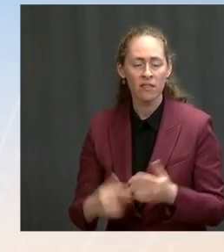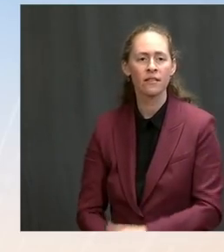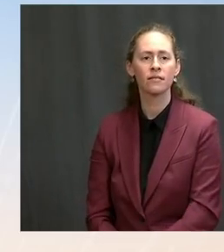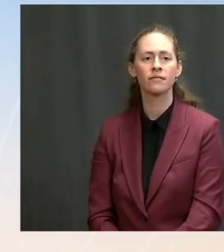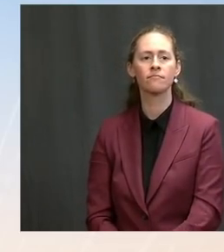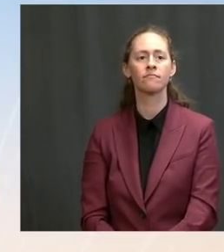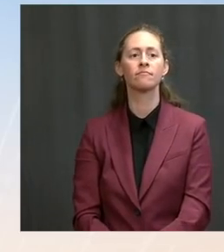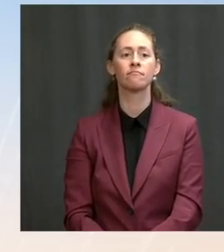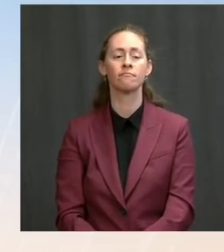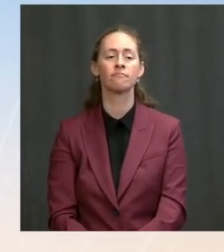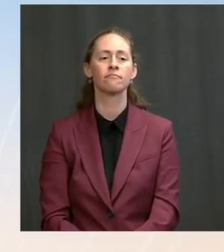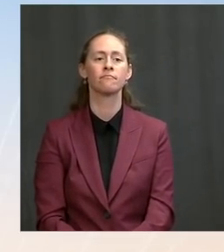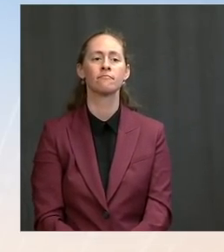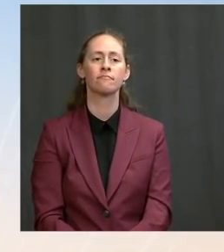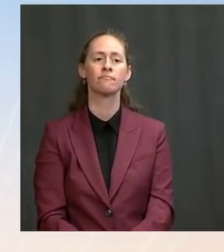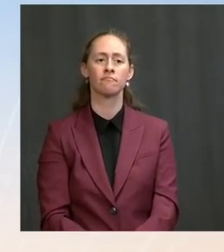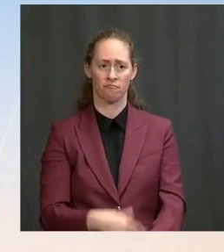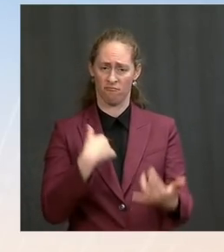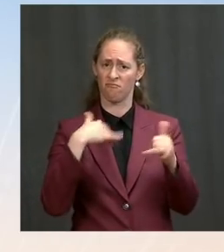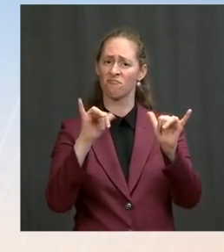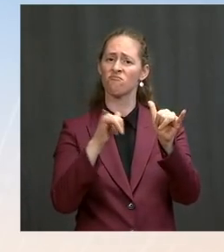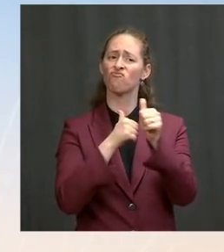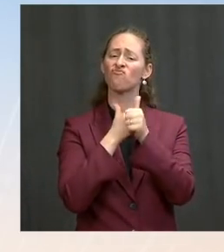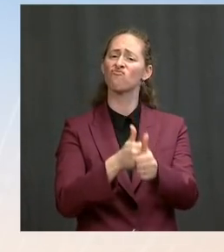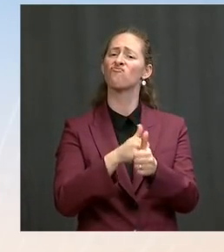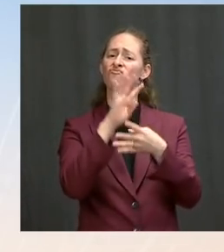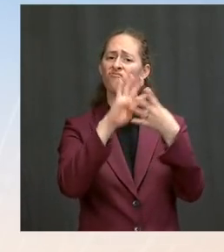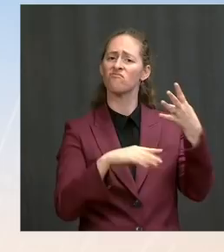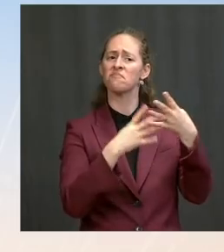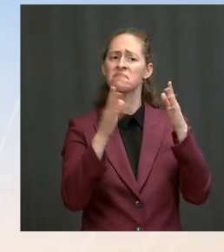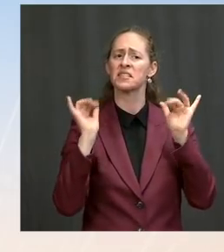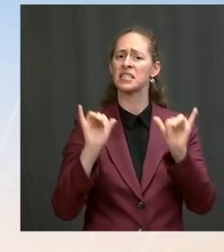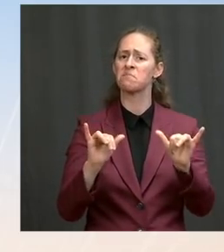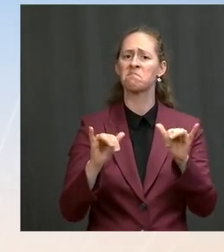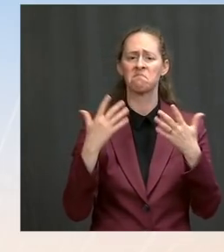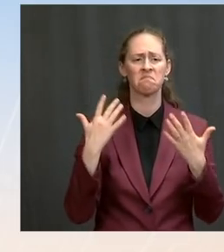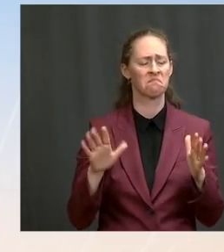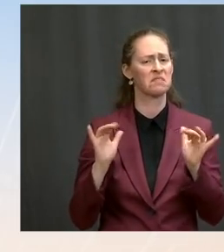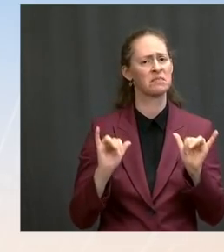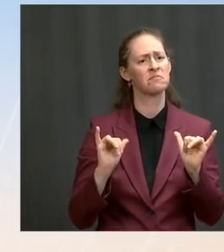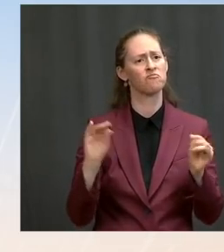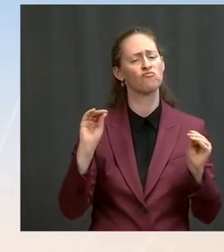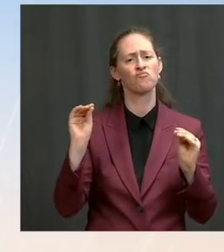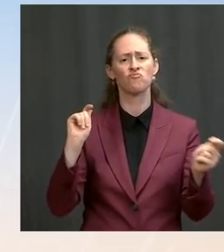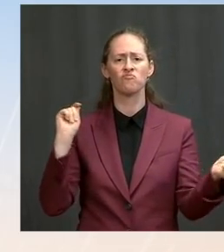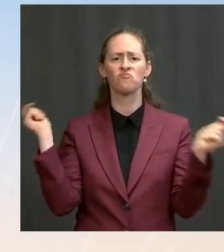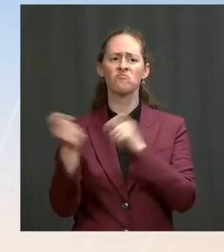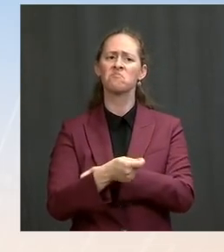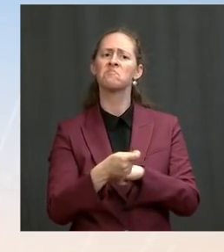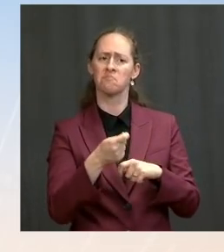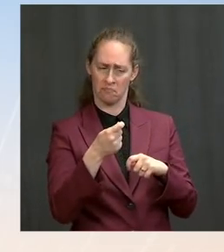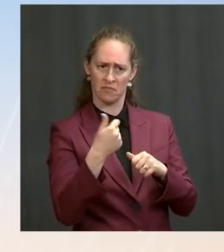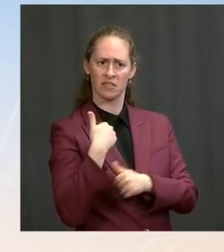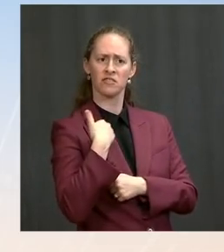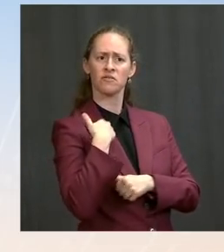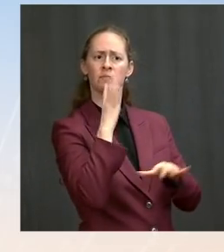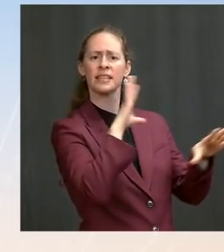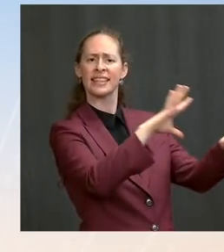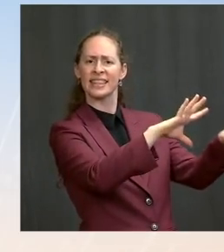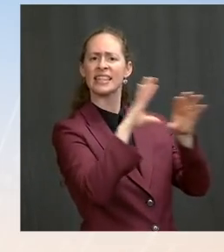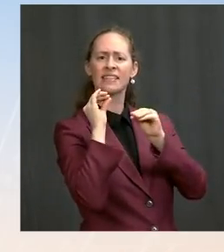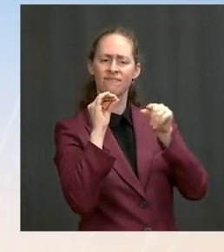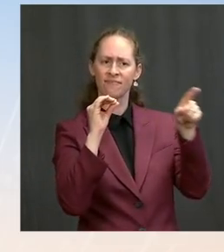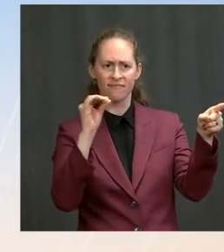remain on the timeline that the President announced just a few weeks ago, which is to get our troops out of Afghanistan while having a